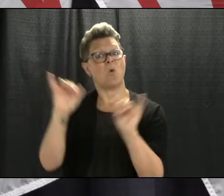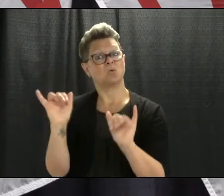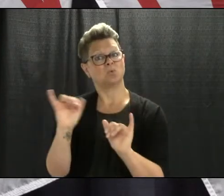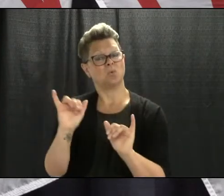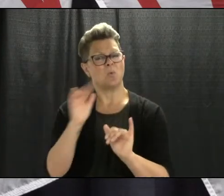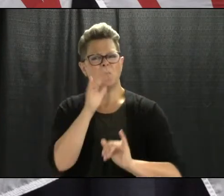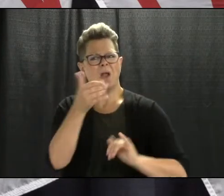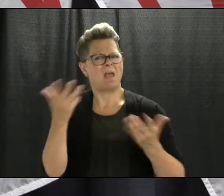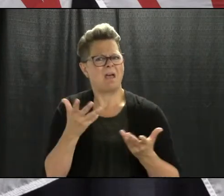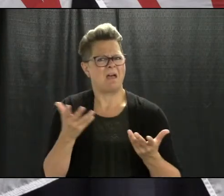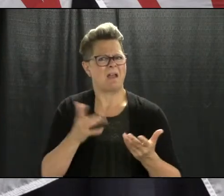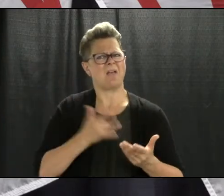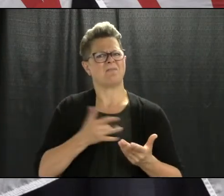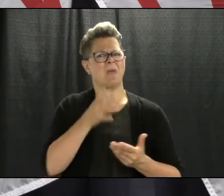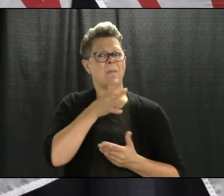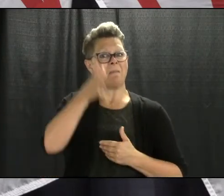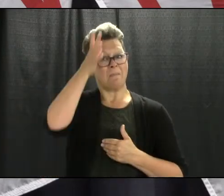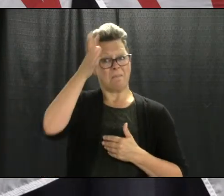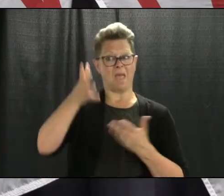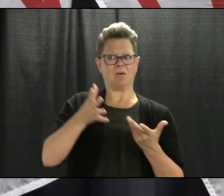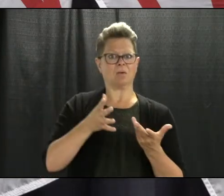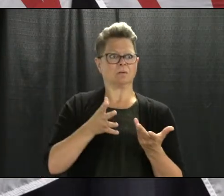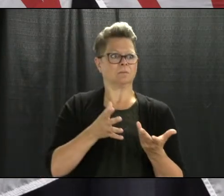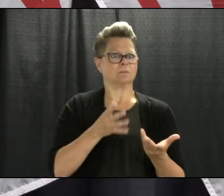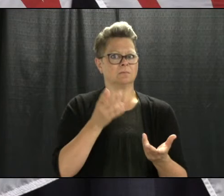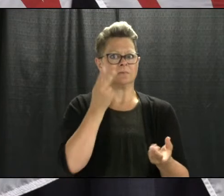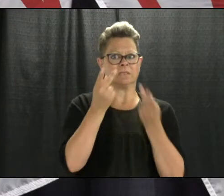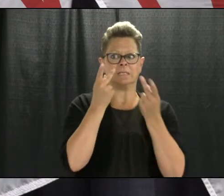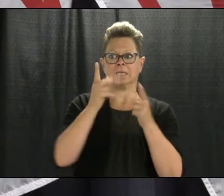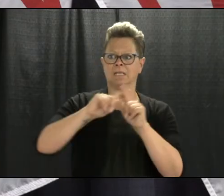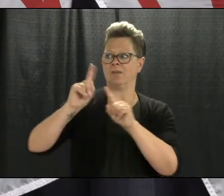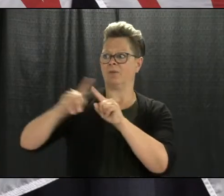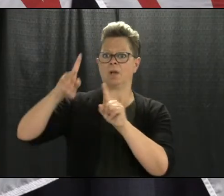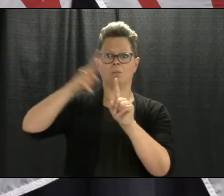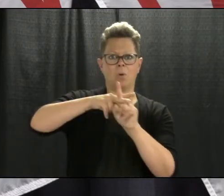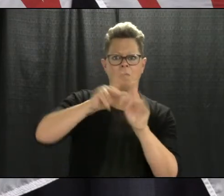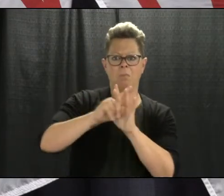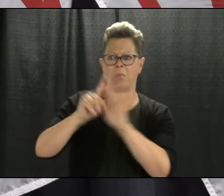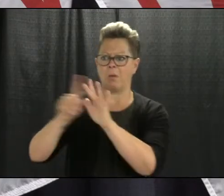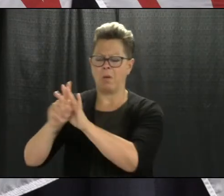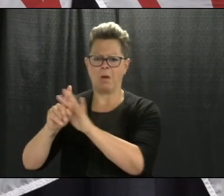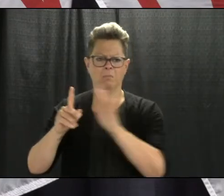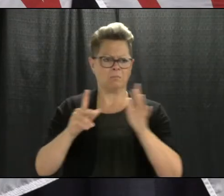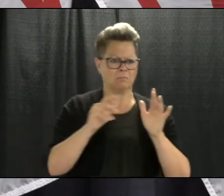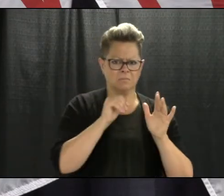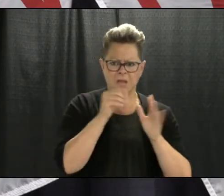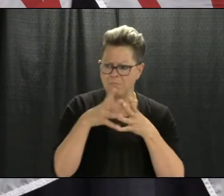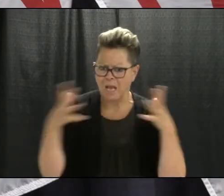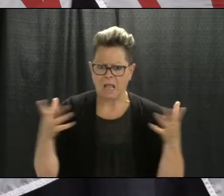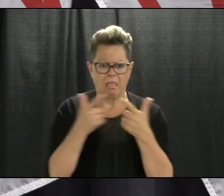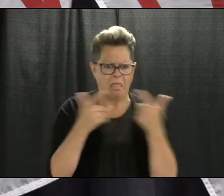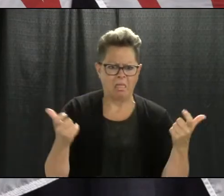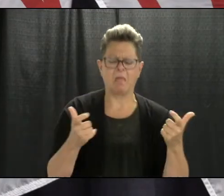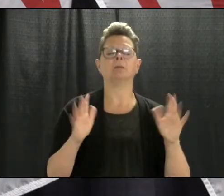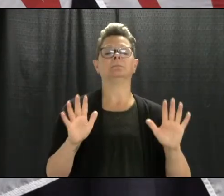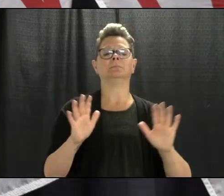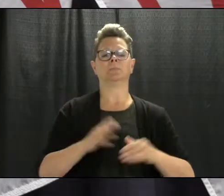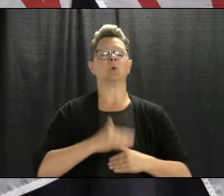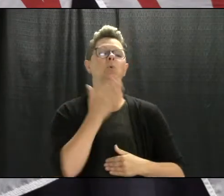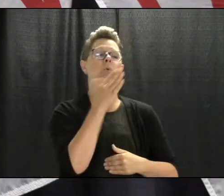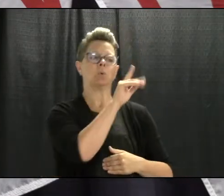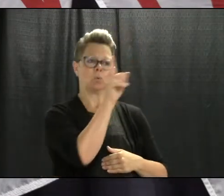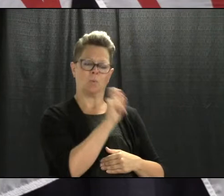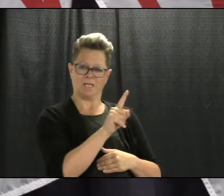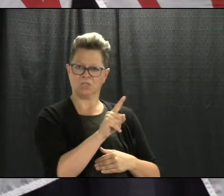especially because I'm betting parents will be seeing a lot of no appointments available and getting frustrated? Yeah, so that's a great question, and what it is that this